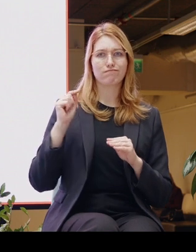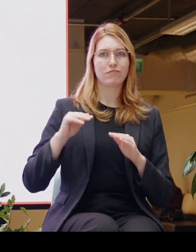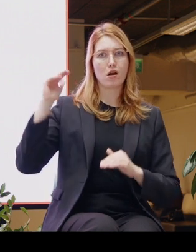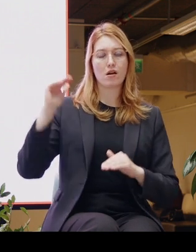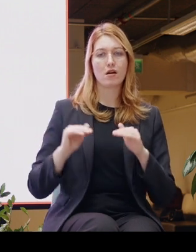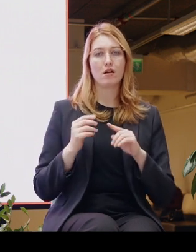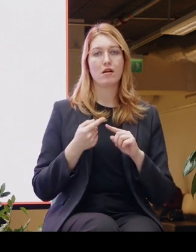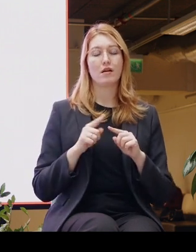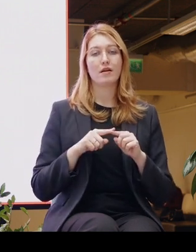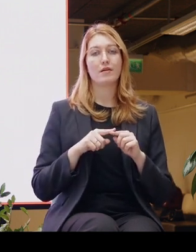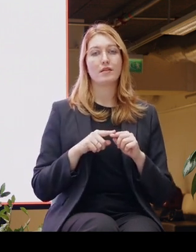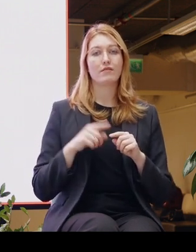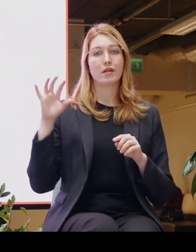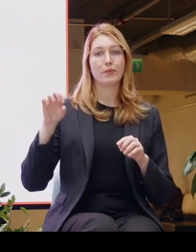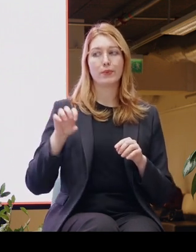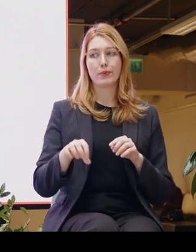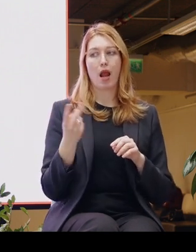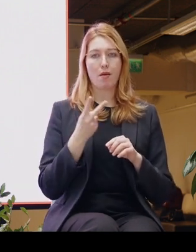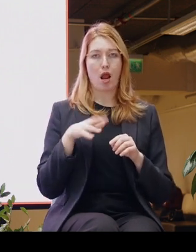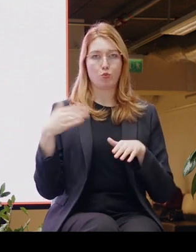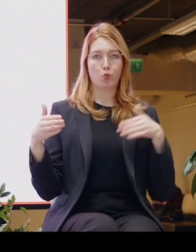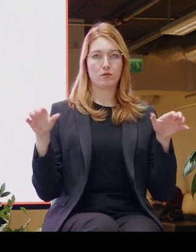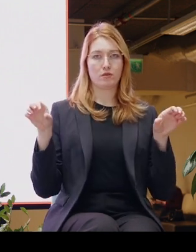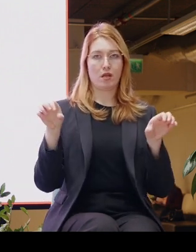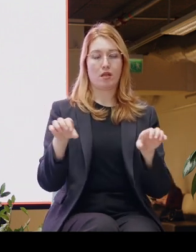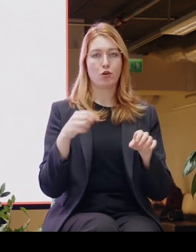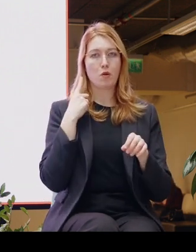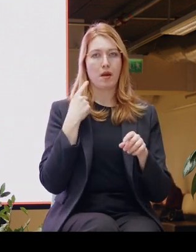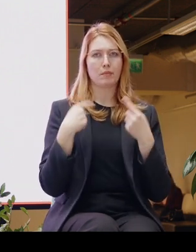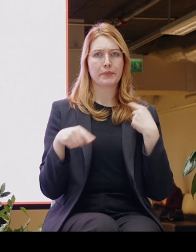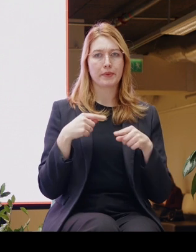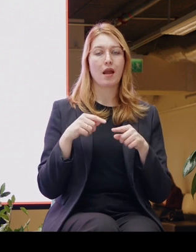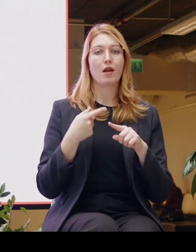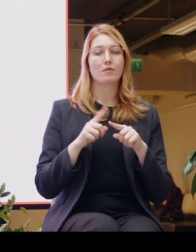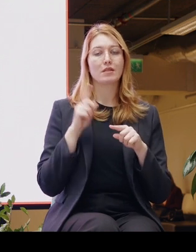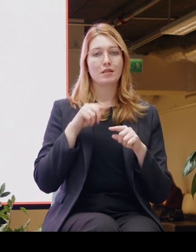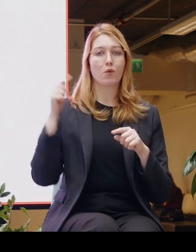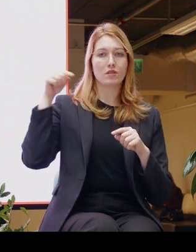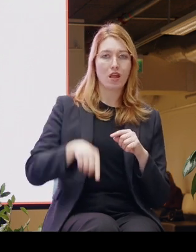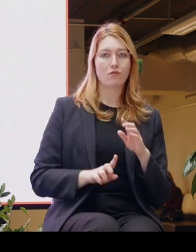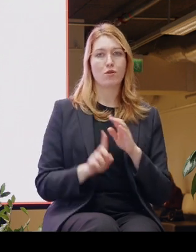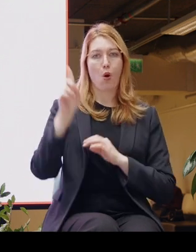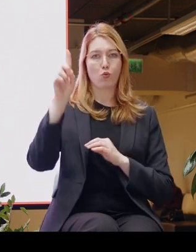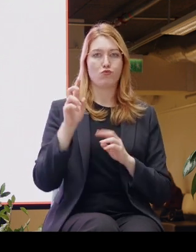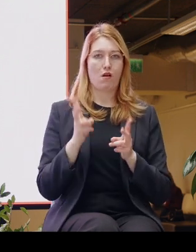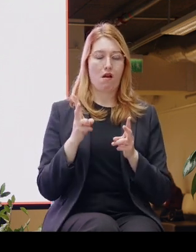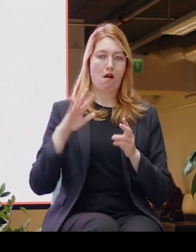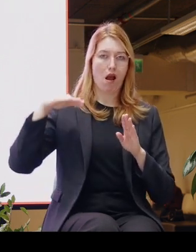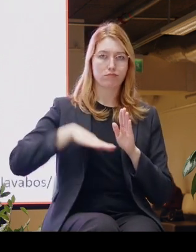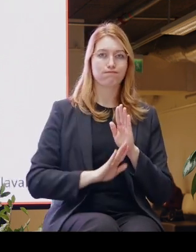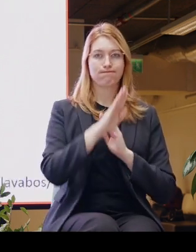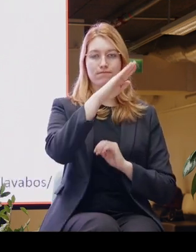say it will start blocking the walkway. But this is another example how to make it functional.